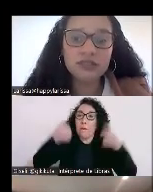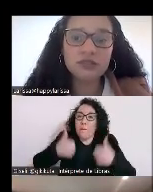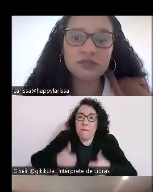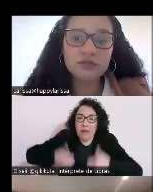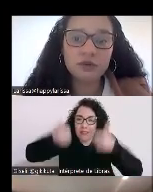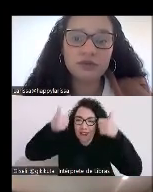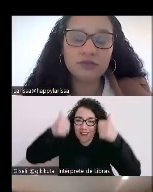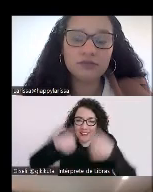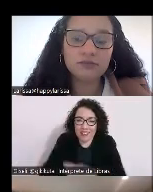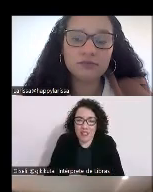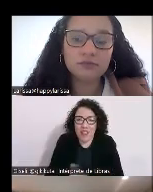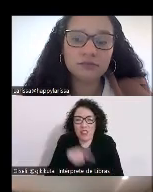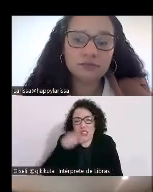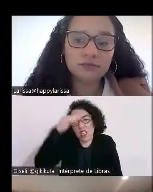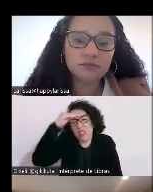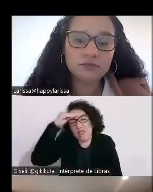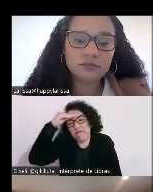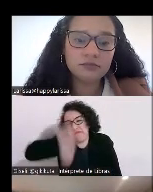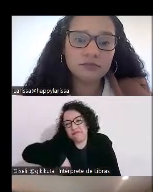Nunca desista dos seus sonhos.